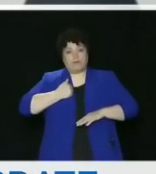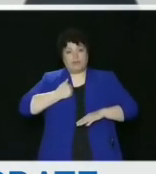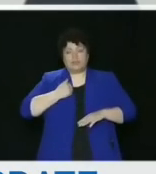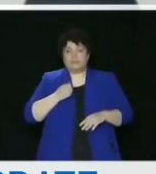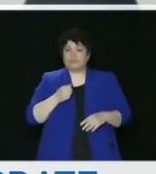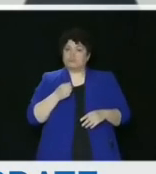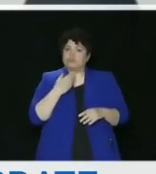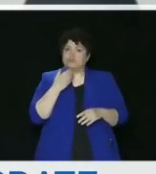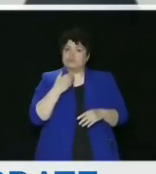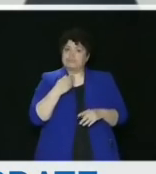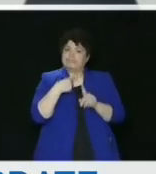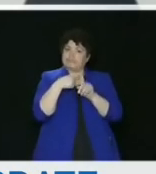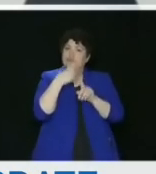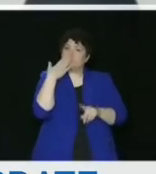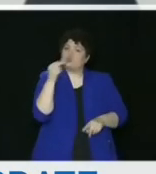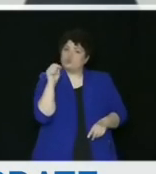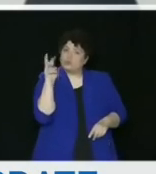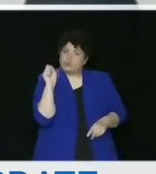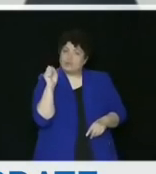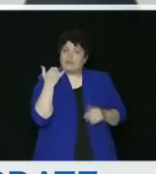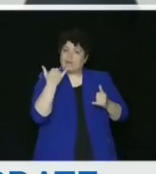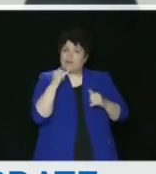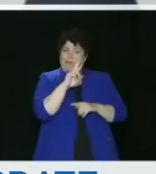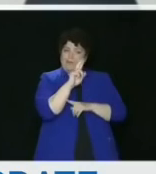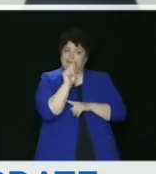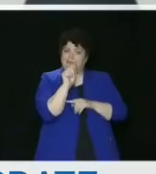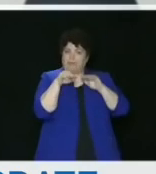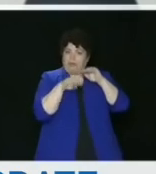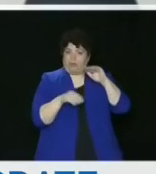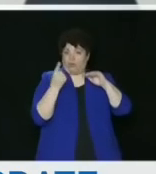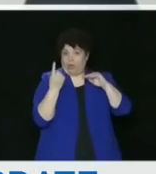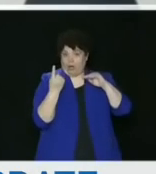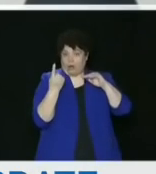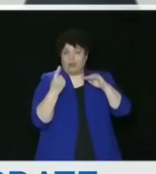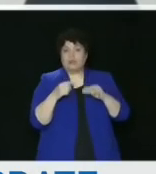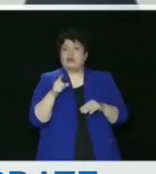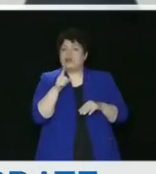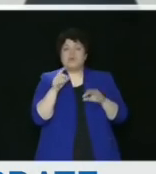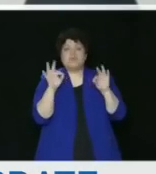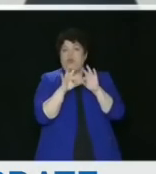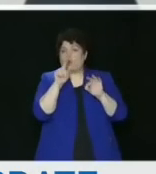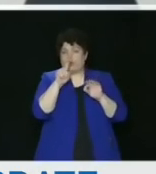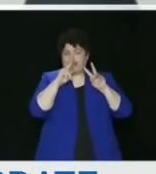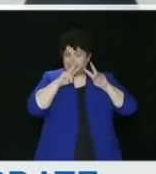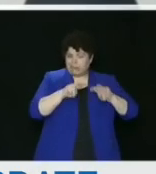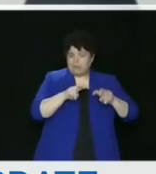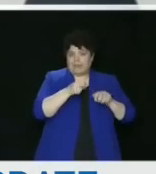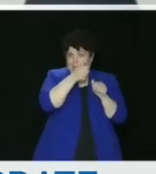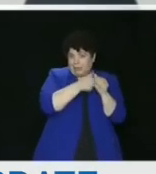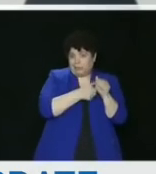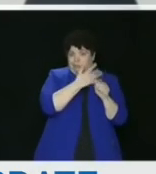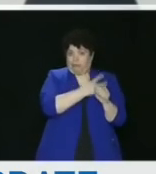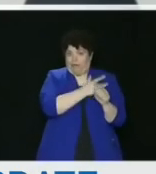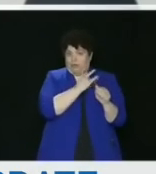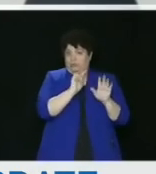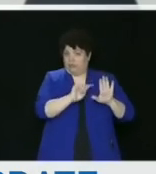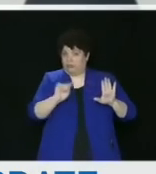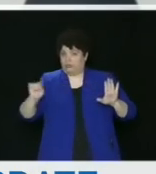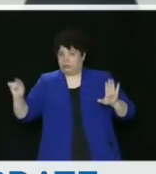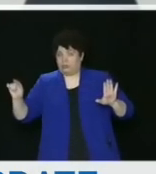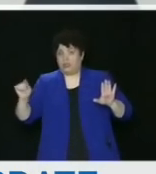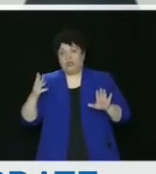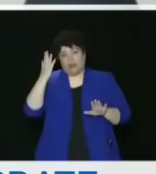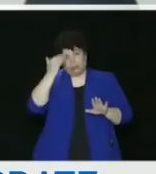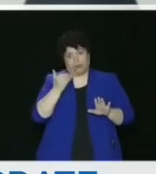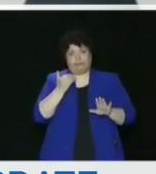the RT is below 1. But I think it's more important to see what's happening in the individual provinces and territories.